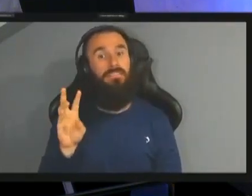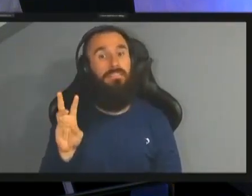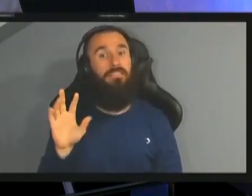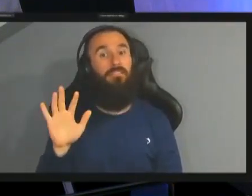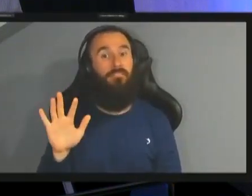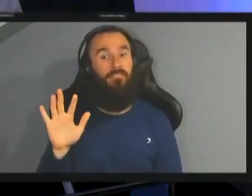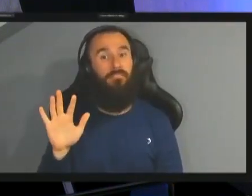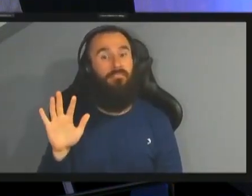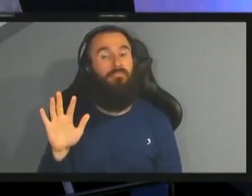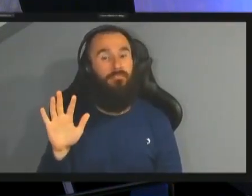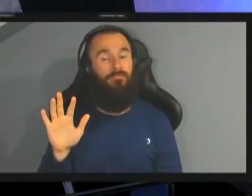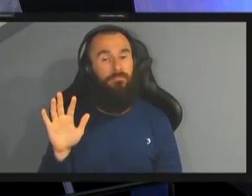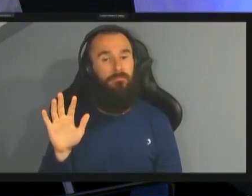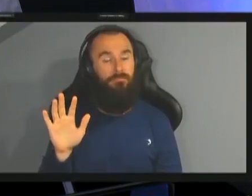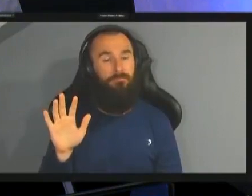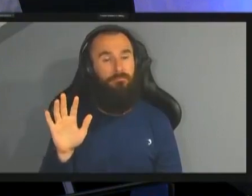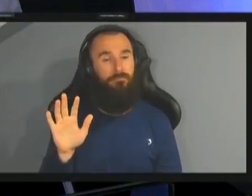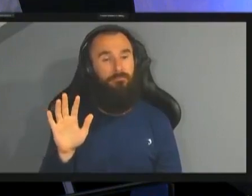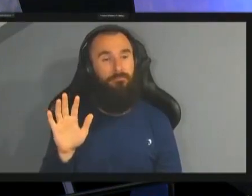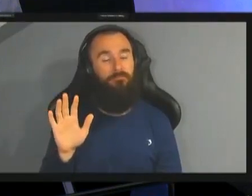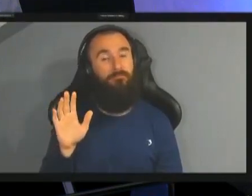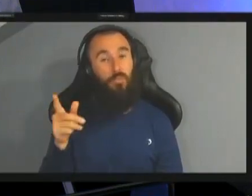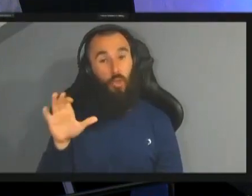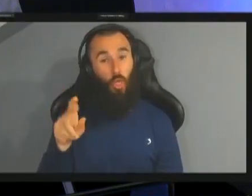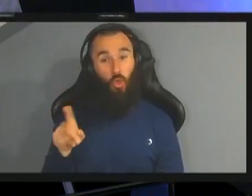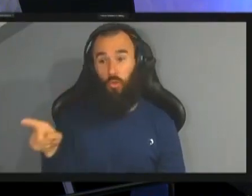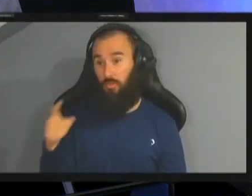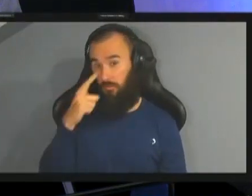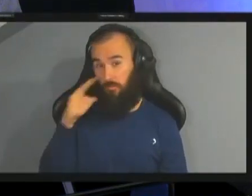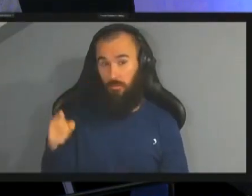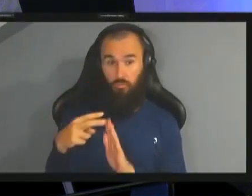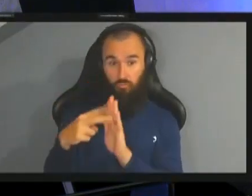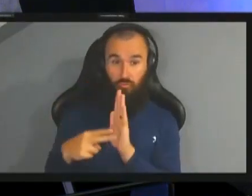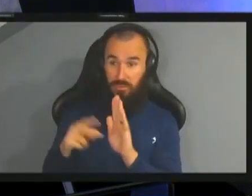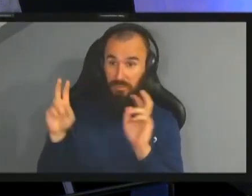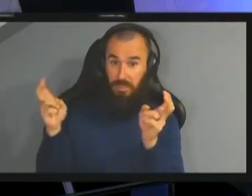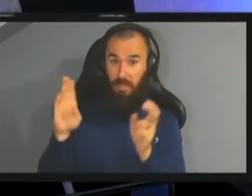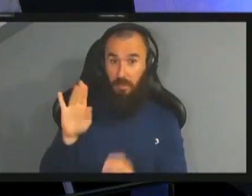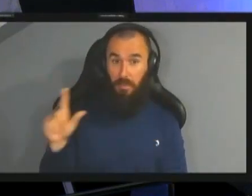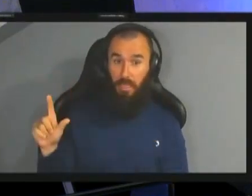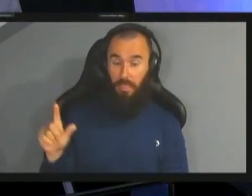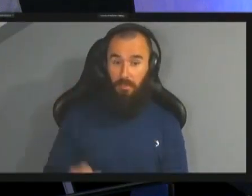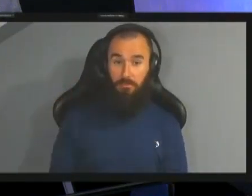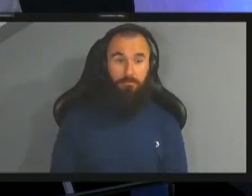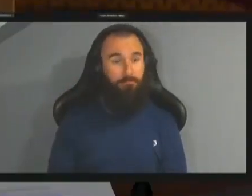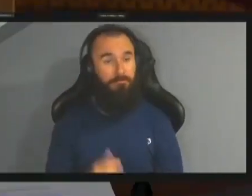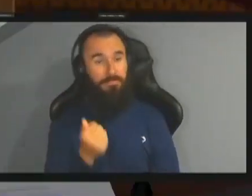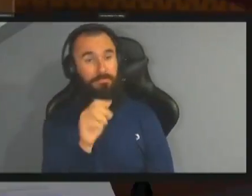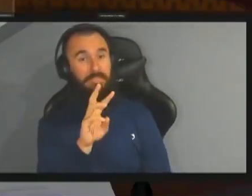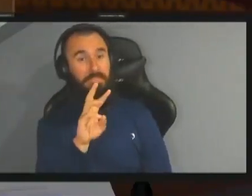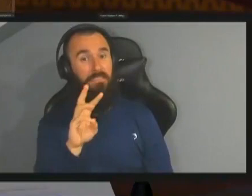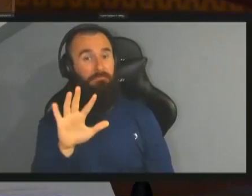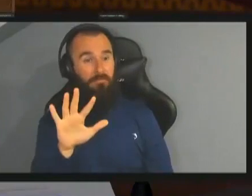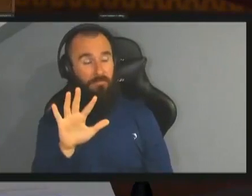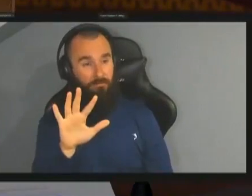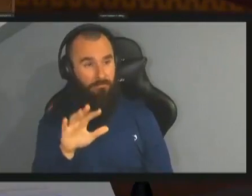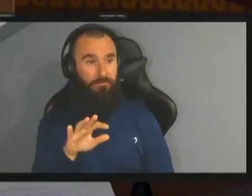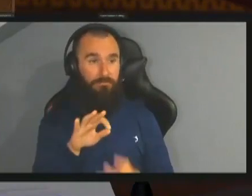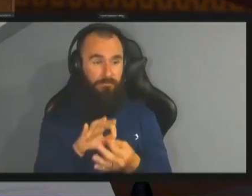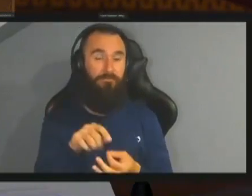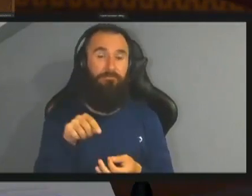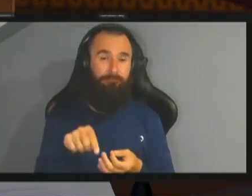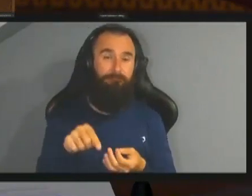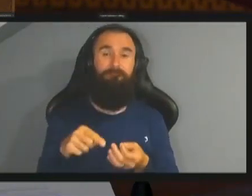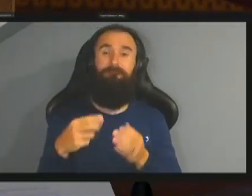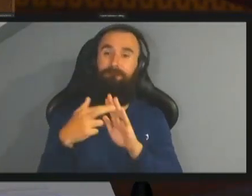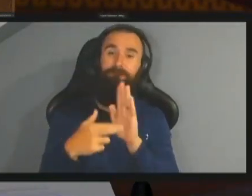2023-1665. Will the clerk please read the title of the bill? Bill 1665, Ordinance